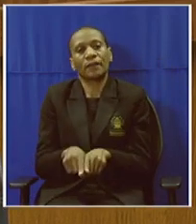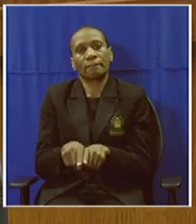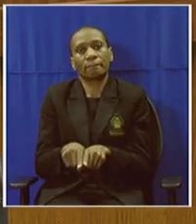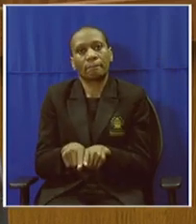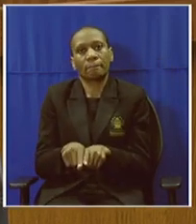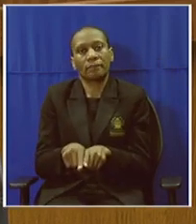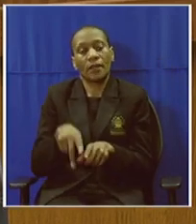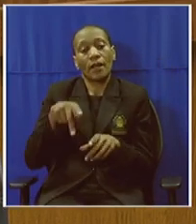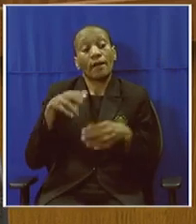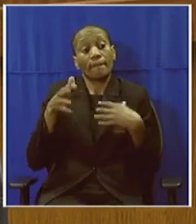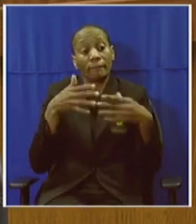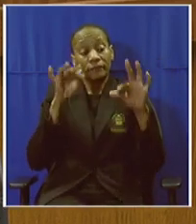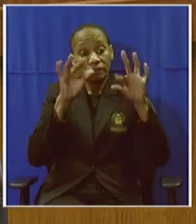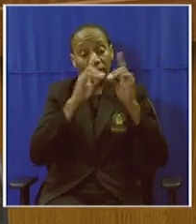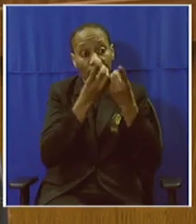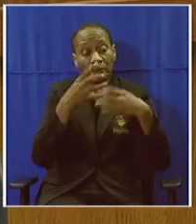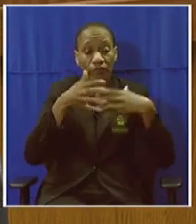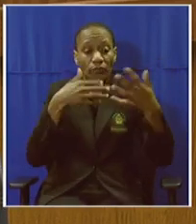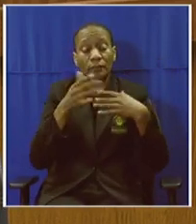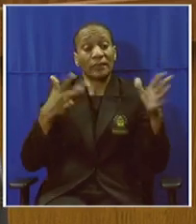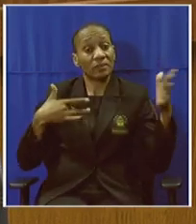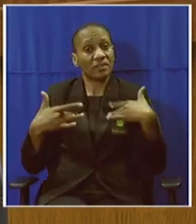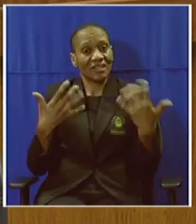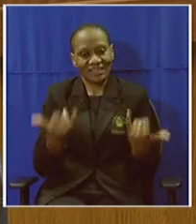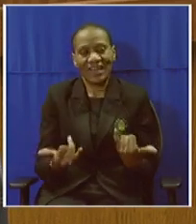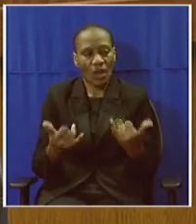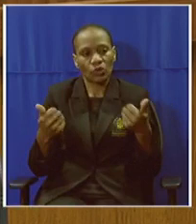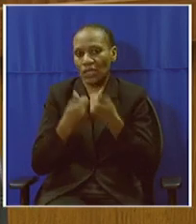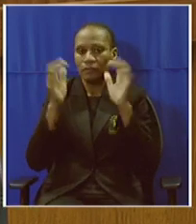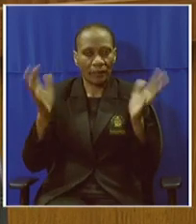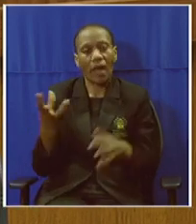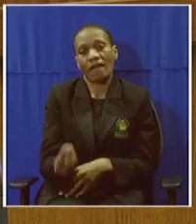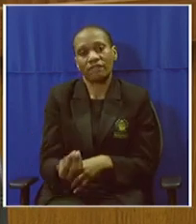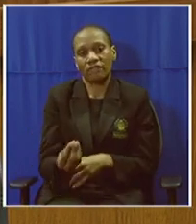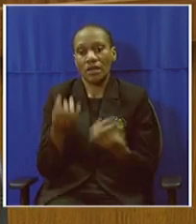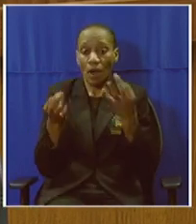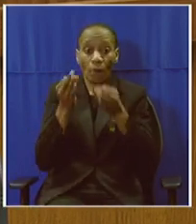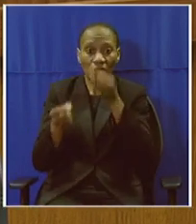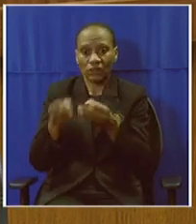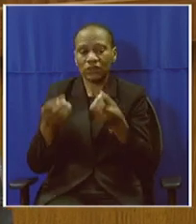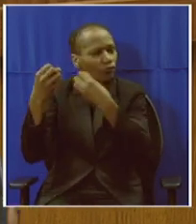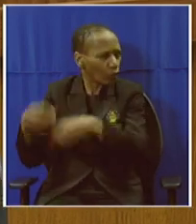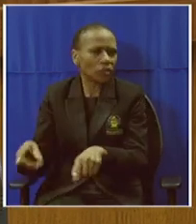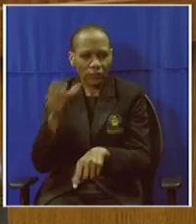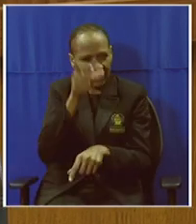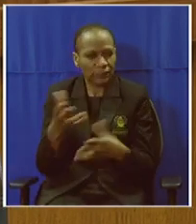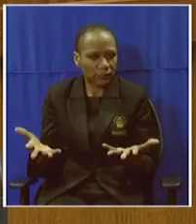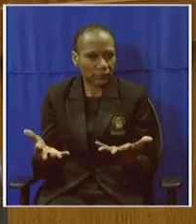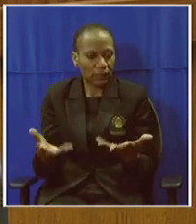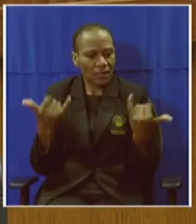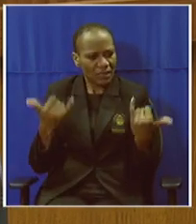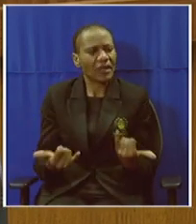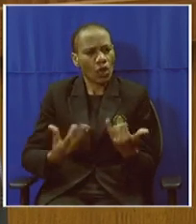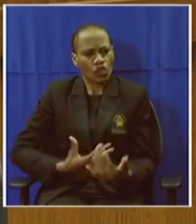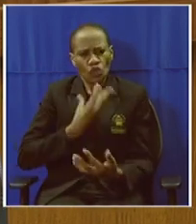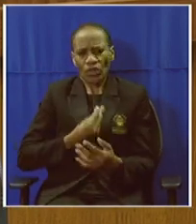Public administration is robbed, and the entire political arena is robbed. The prosperity of our